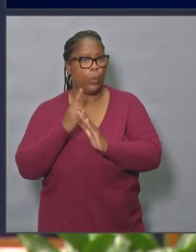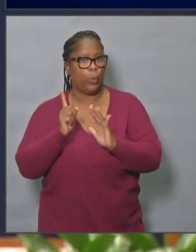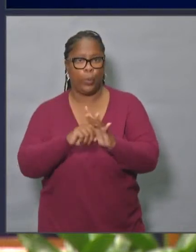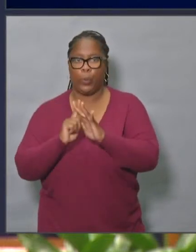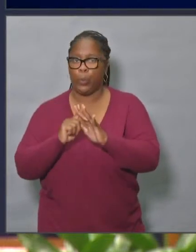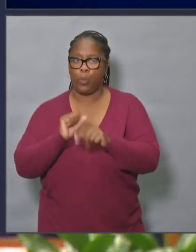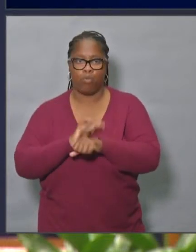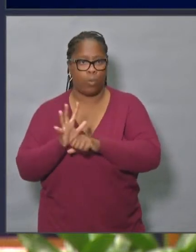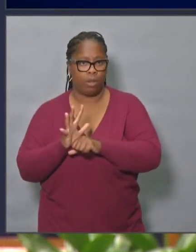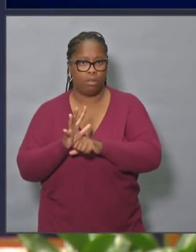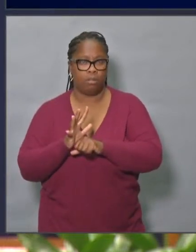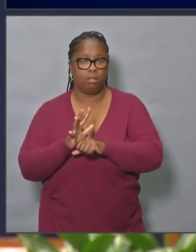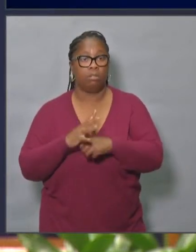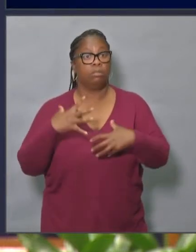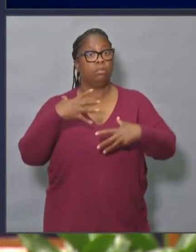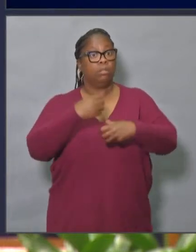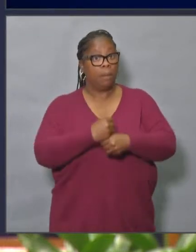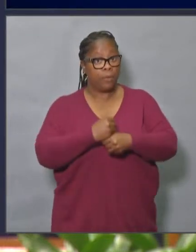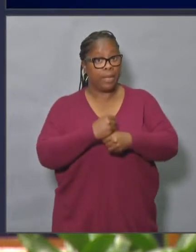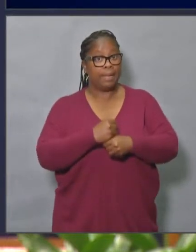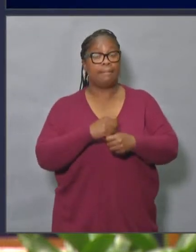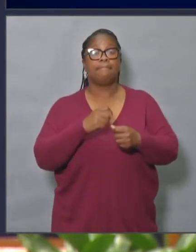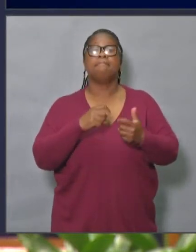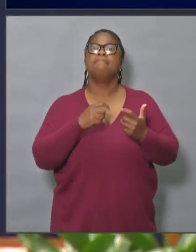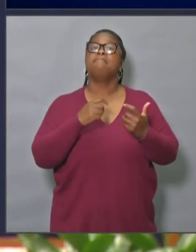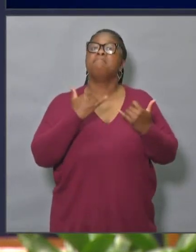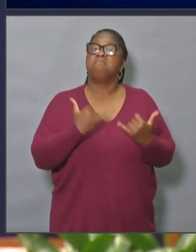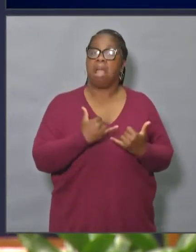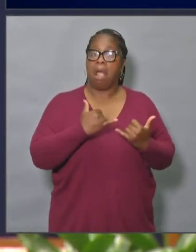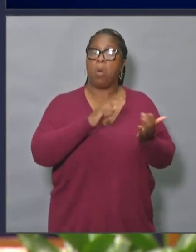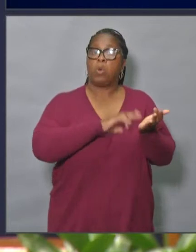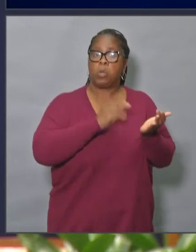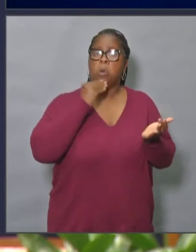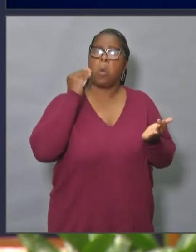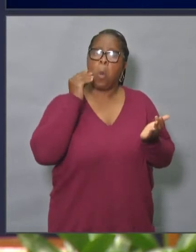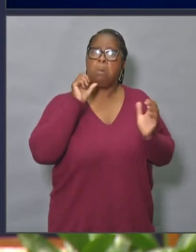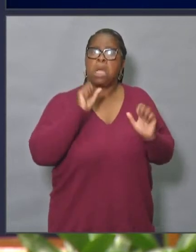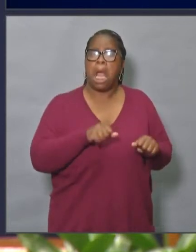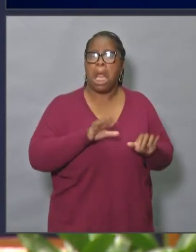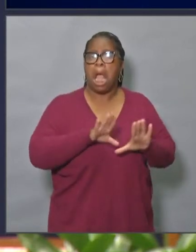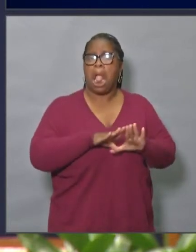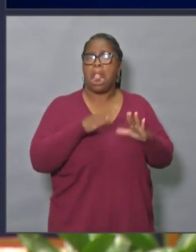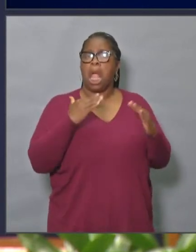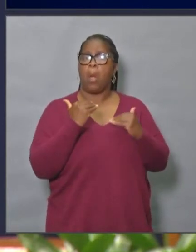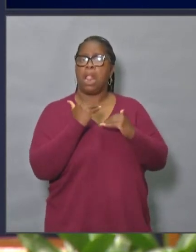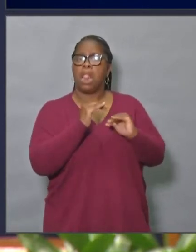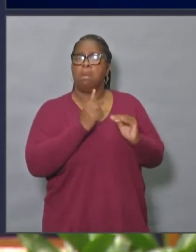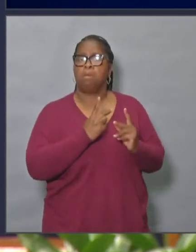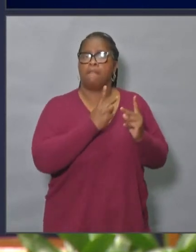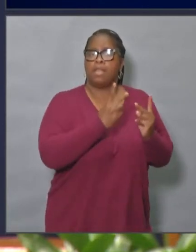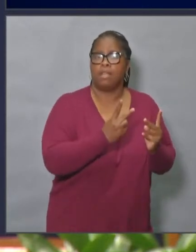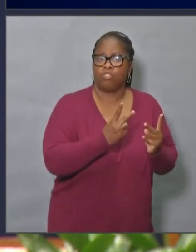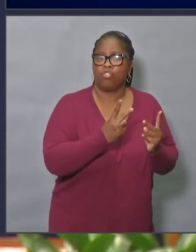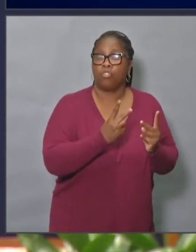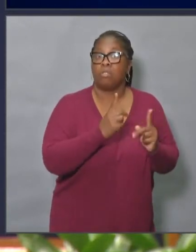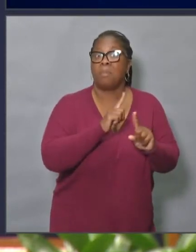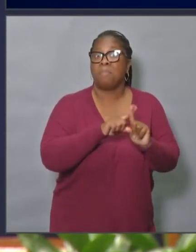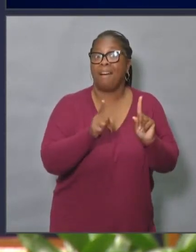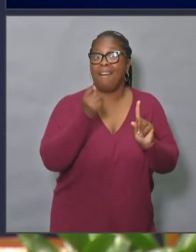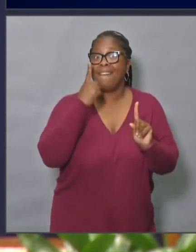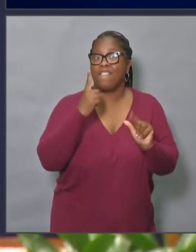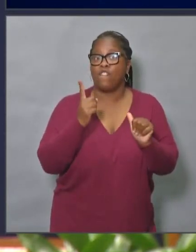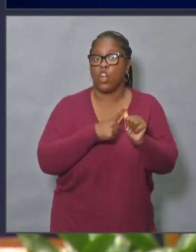can now introduce limited visitation, but only after 28 days of having no